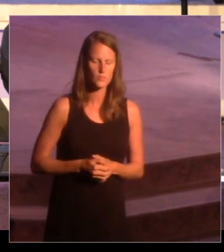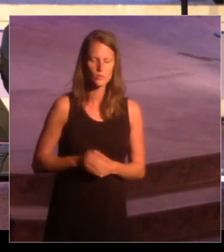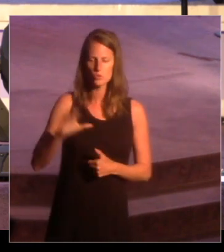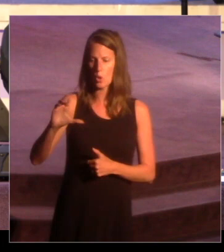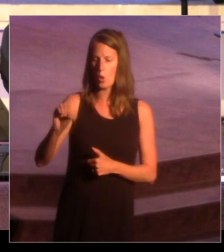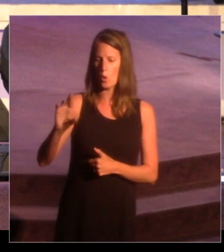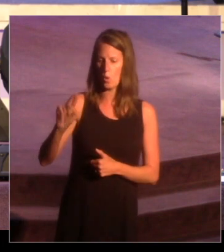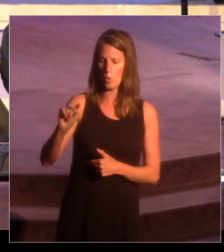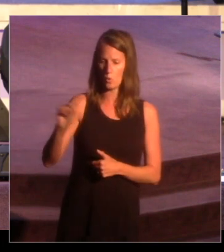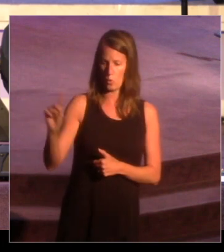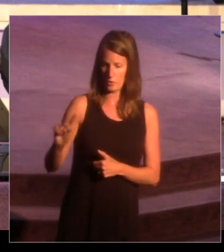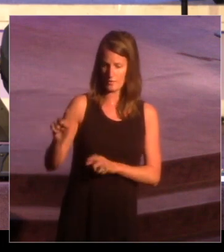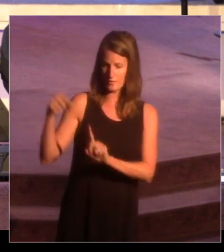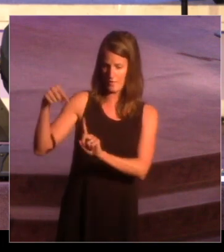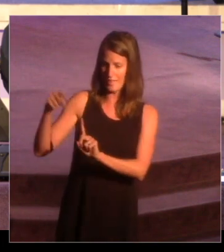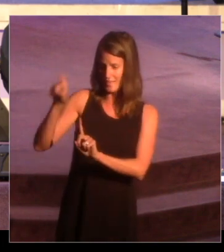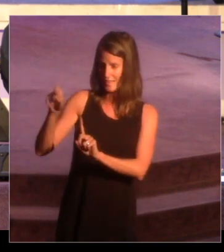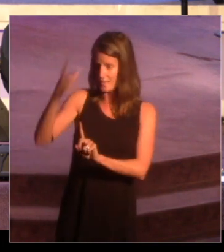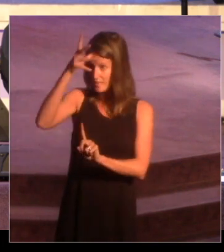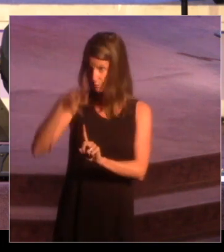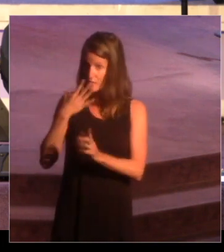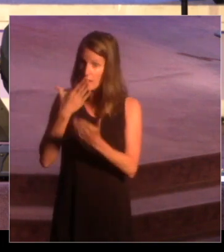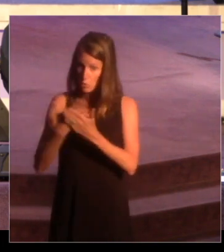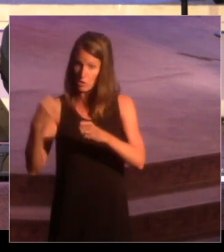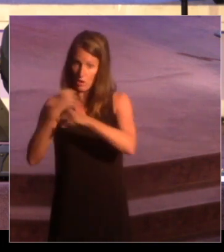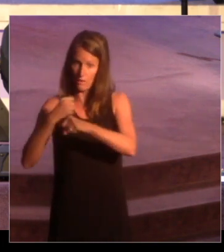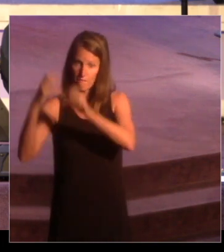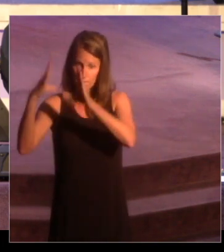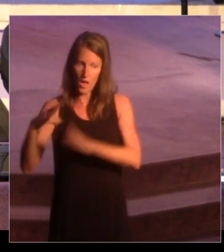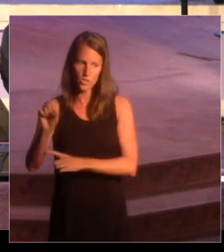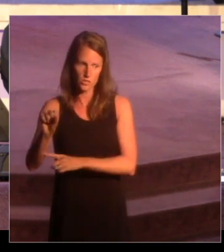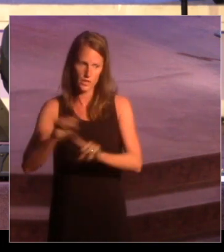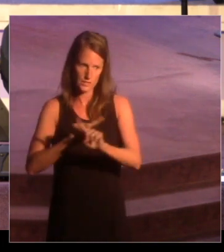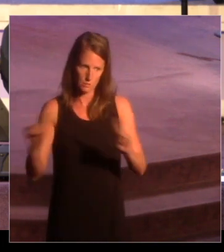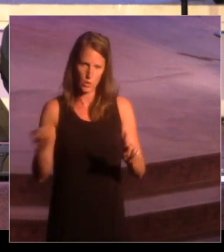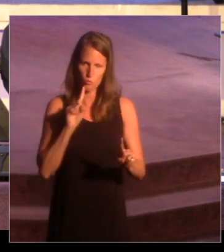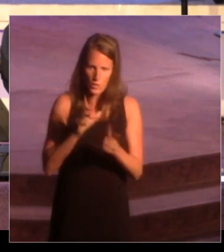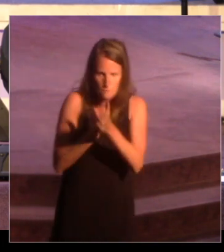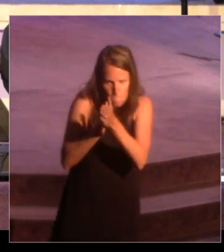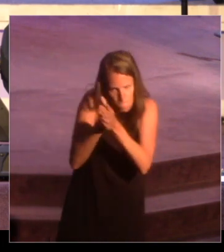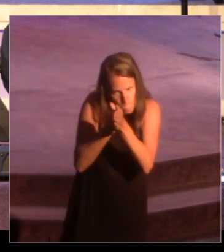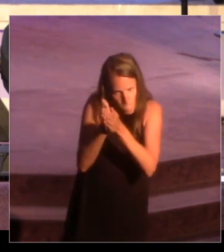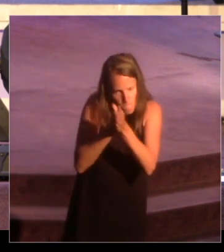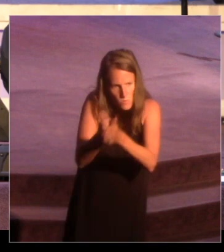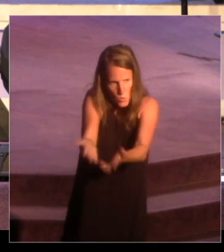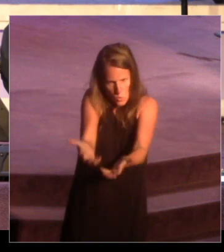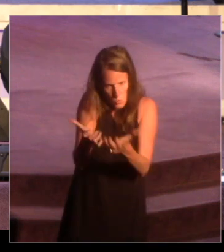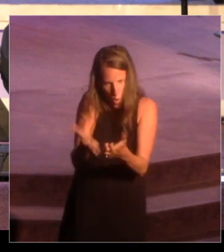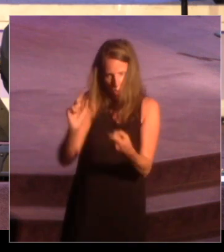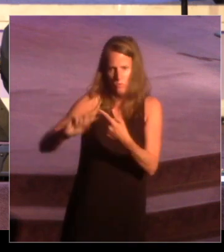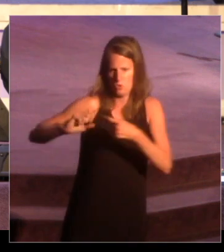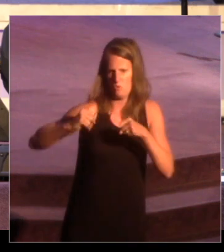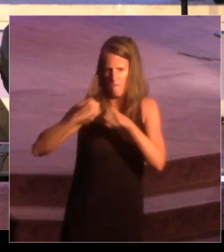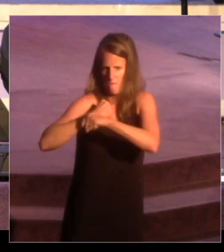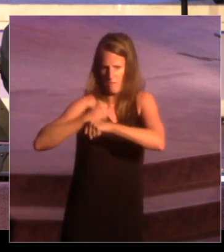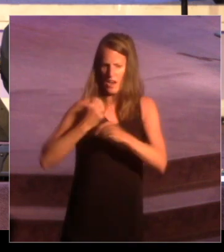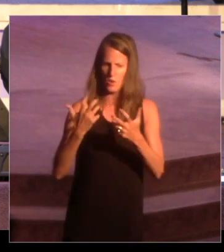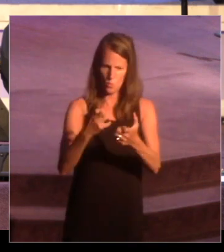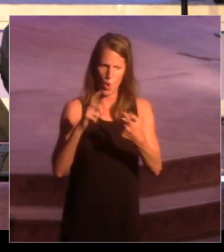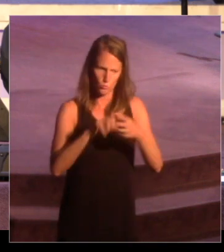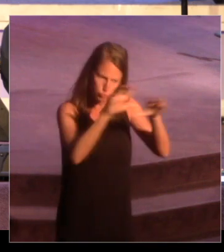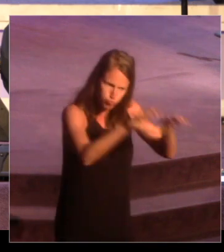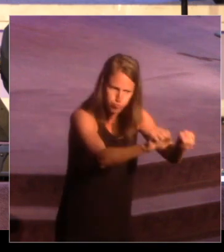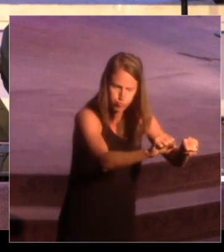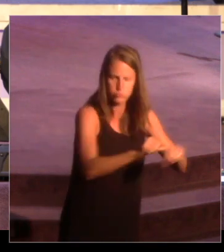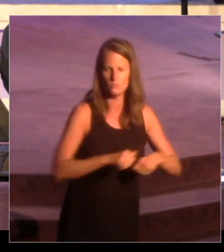what Cortez needed were not just men that were good fighters, but men that were driven, men that were passionate in what they were doing.